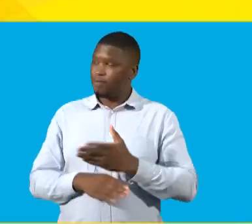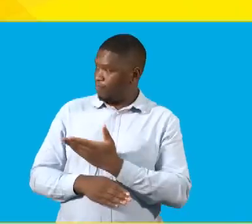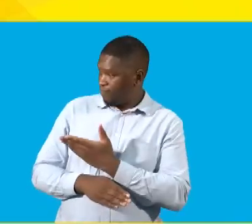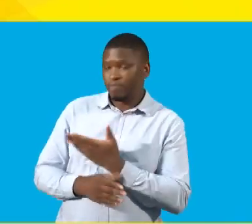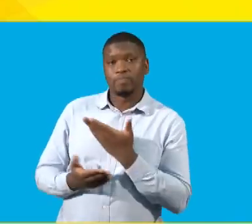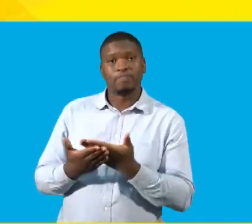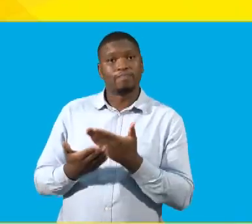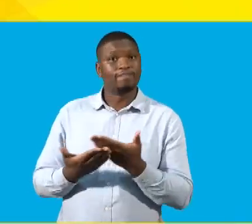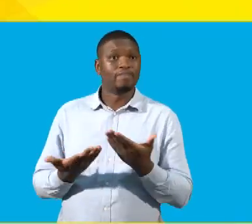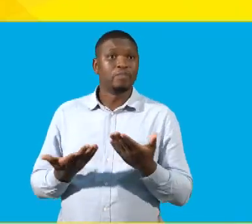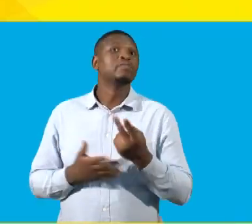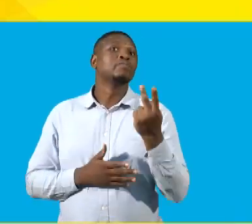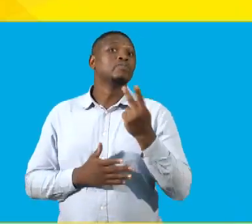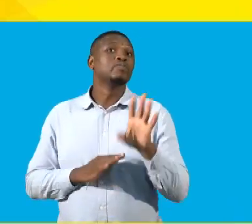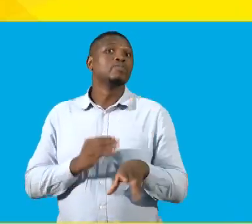And of course, you can